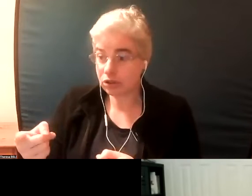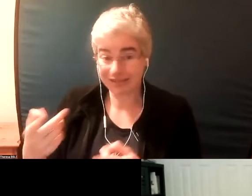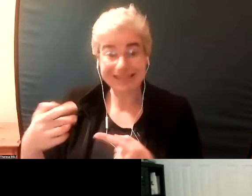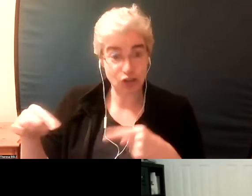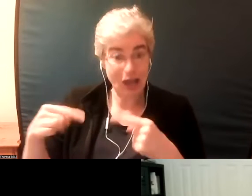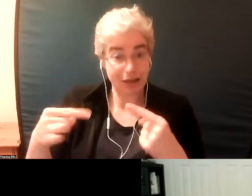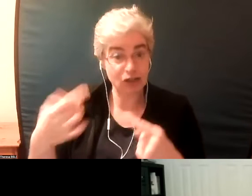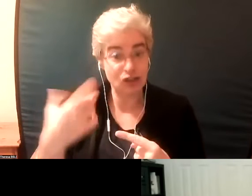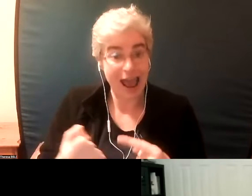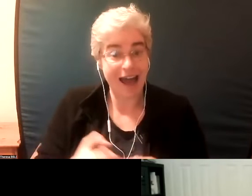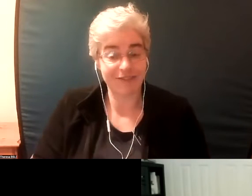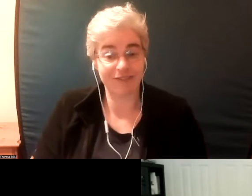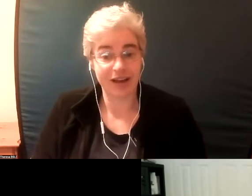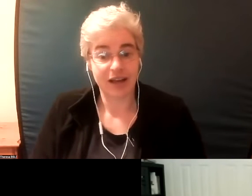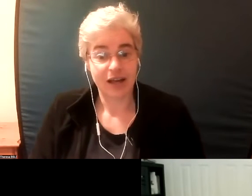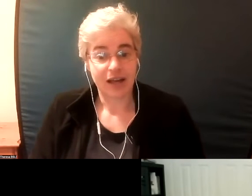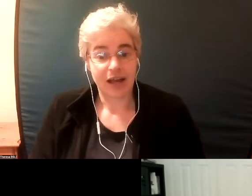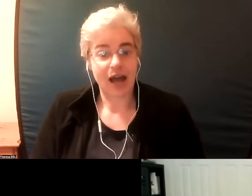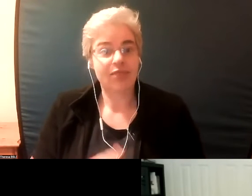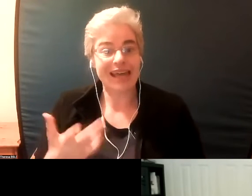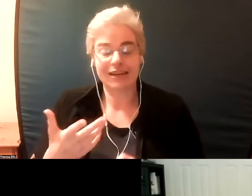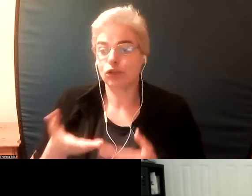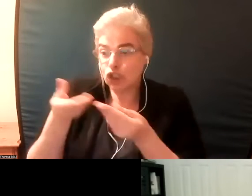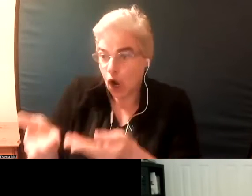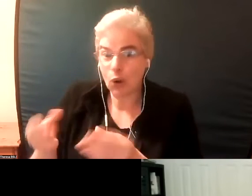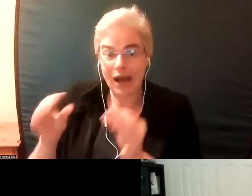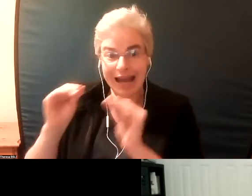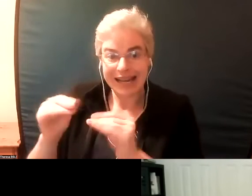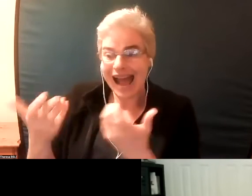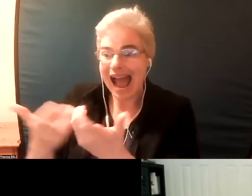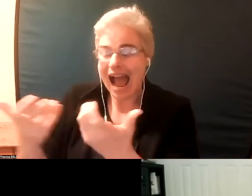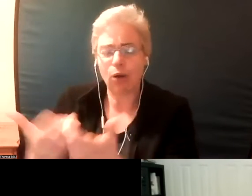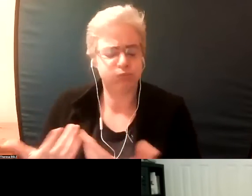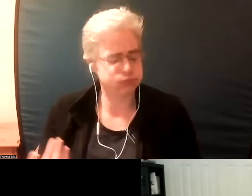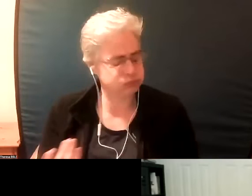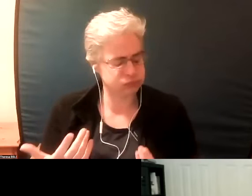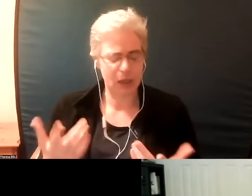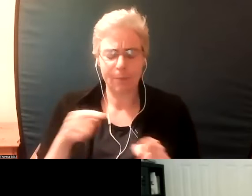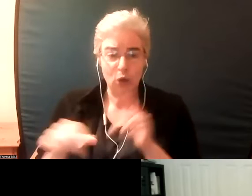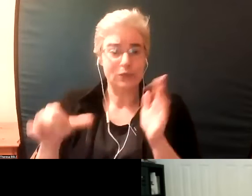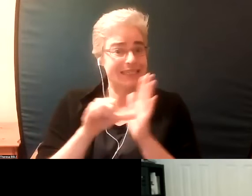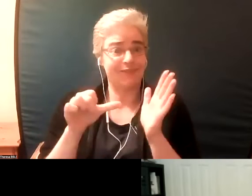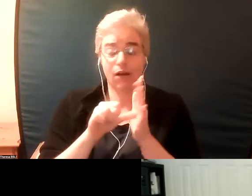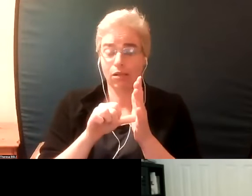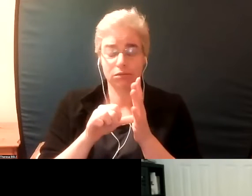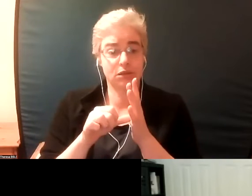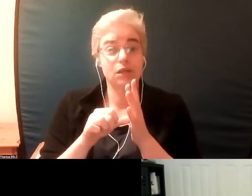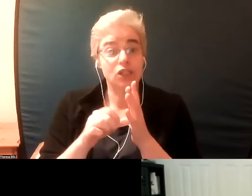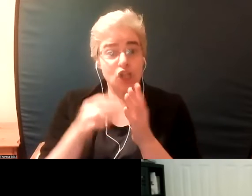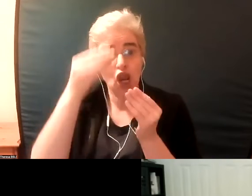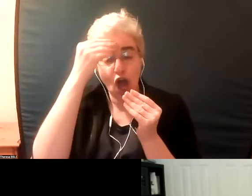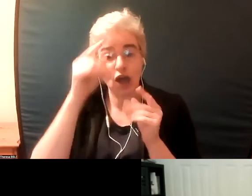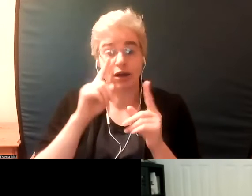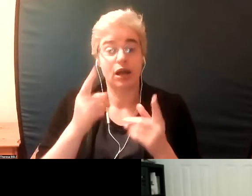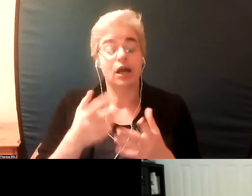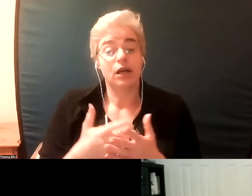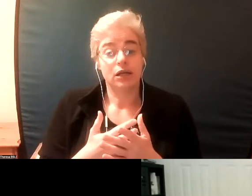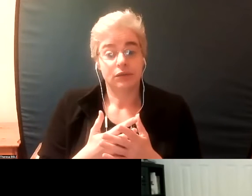challenging, and then we're given a way of doing it which is the most difficult for us, whereas actually learning